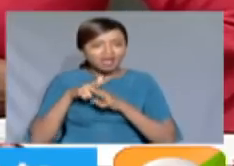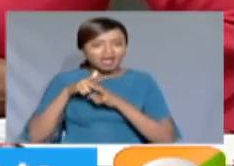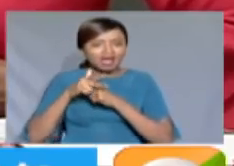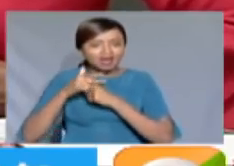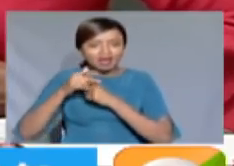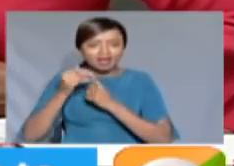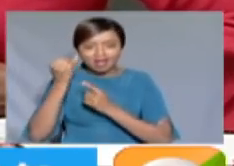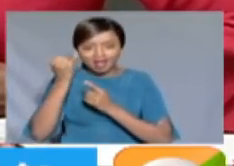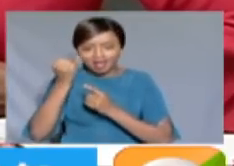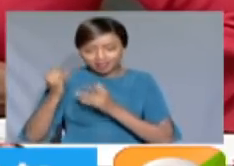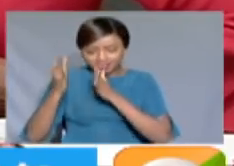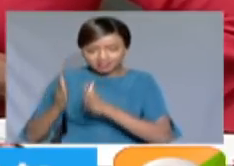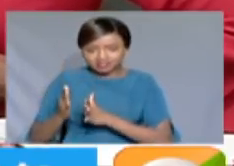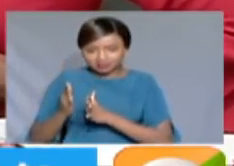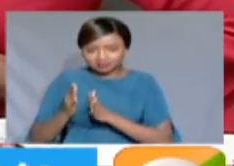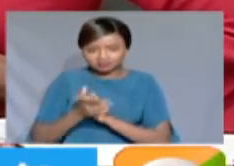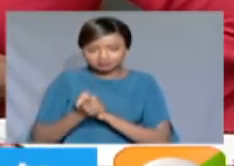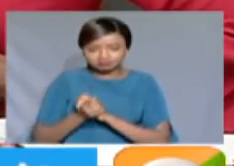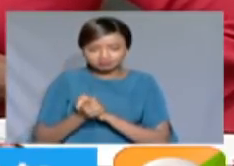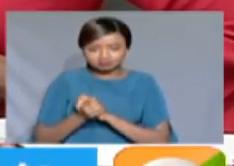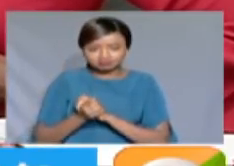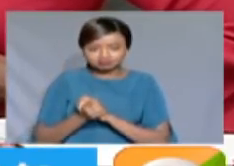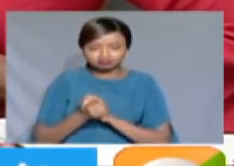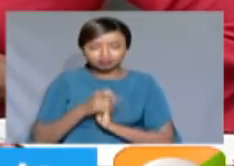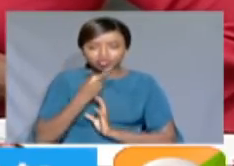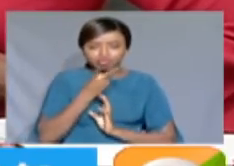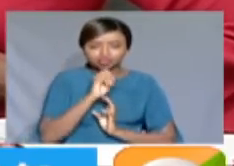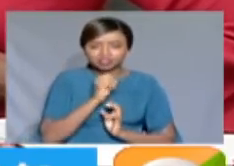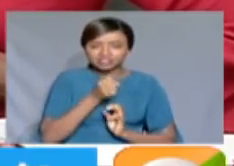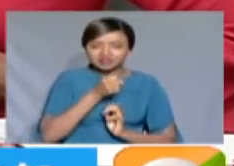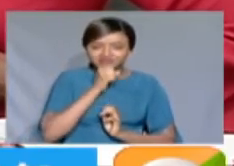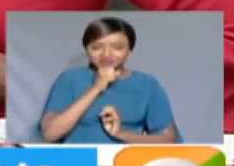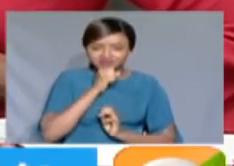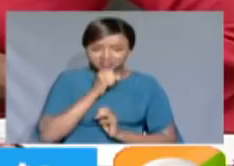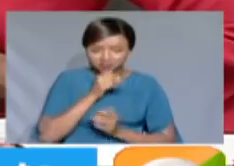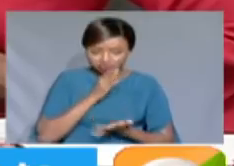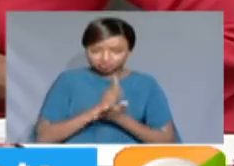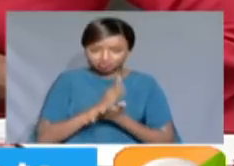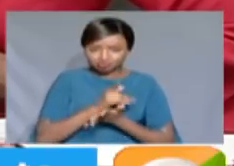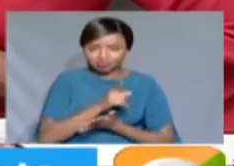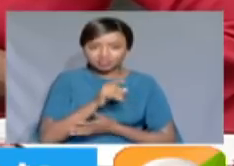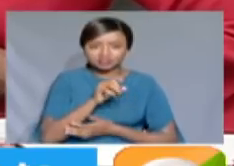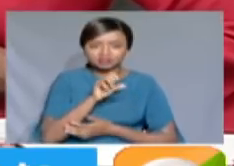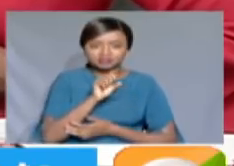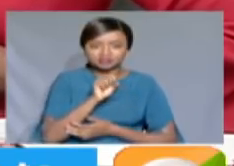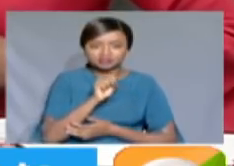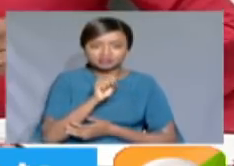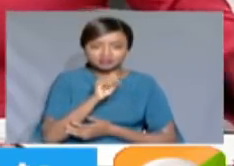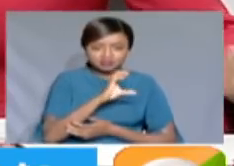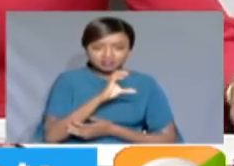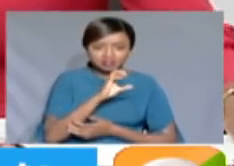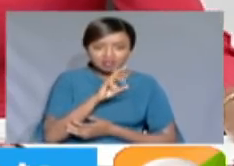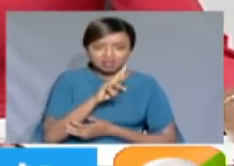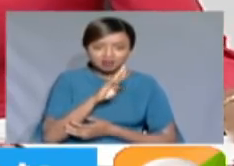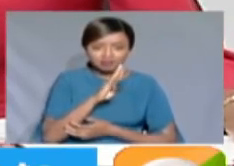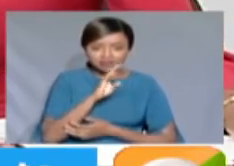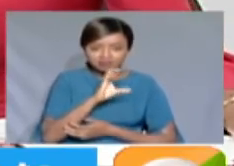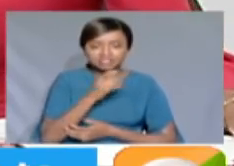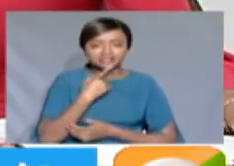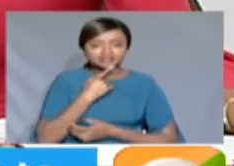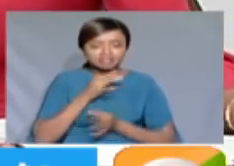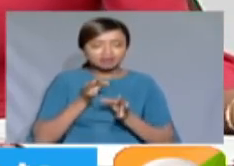Professor Alfred Omenya. He says, by 2050, CRBC projects that the daily passenger numbers from JKIA will